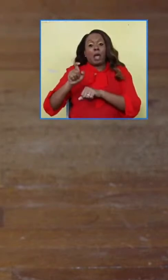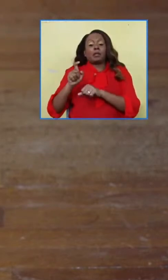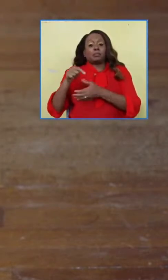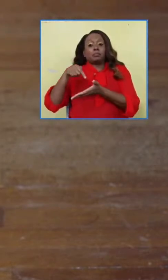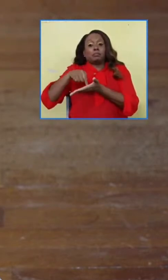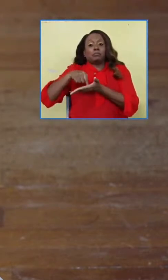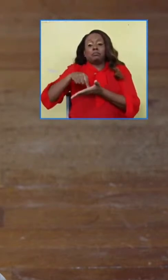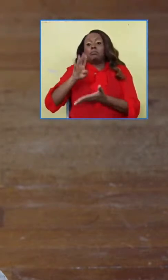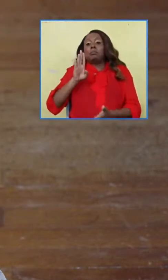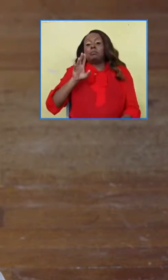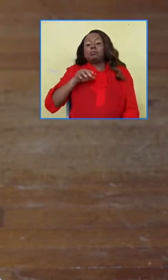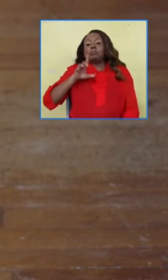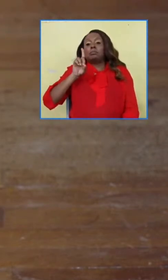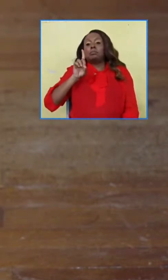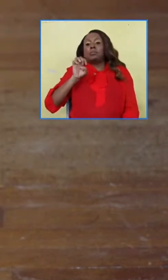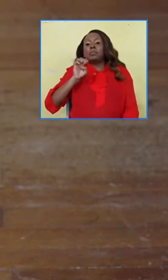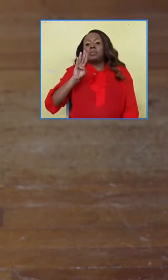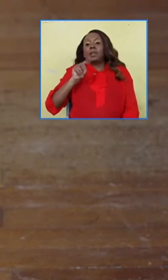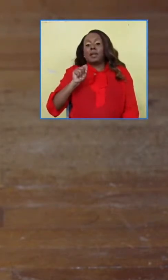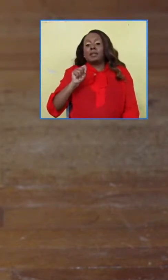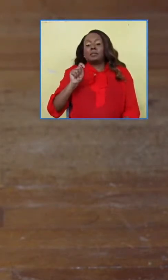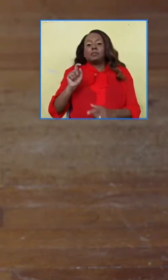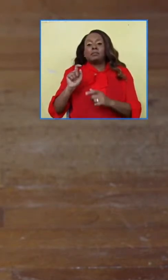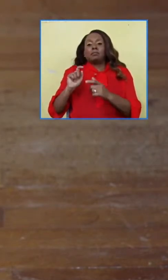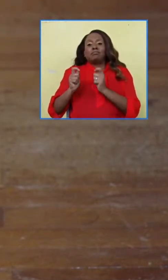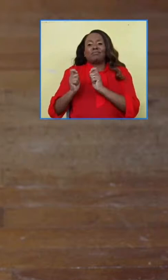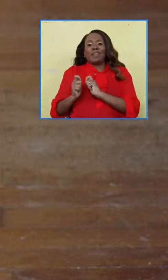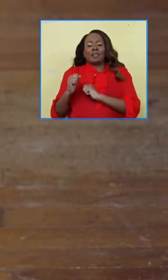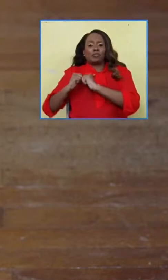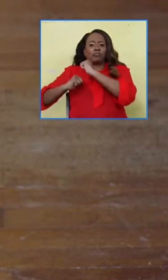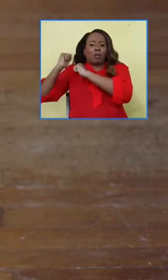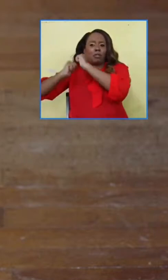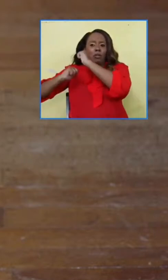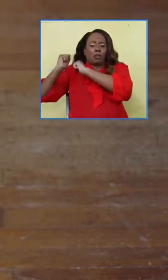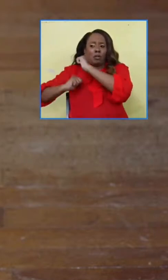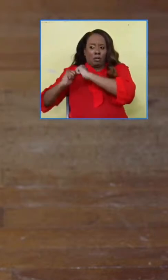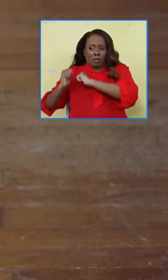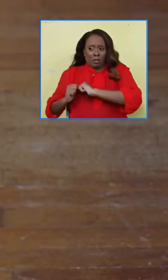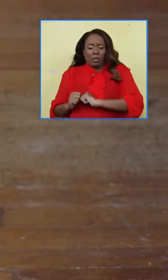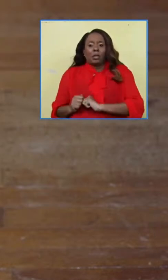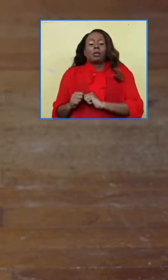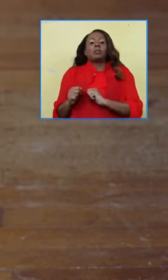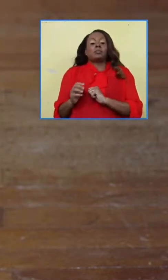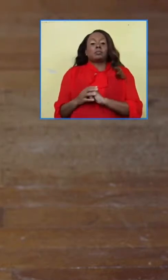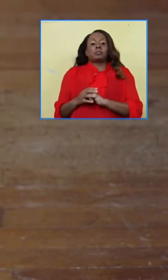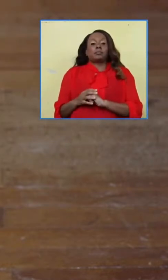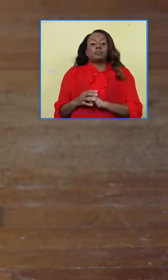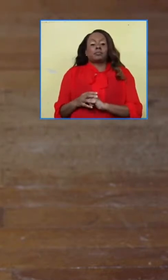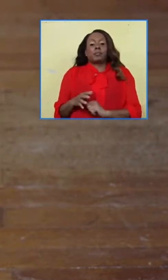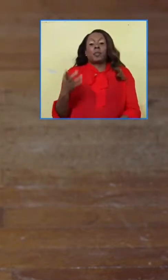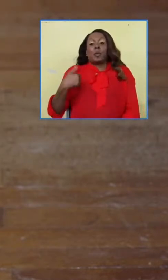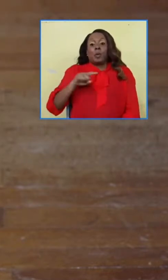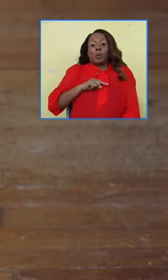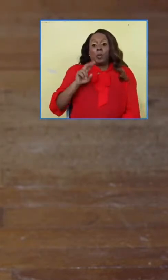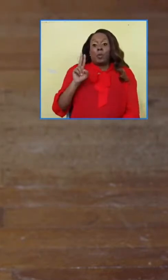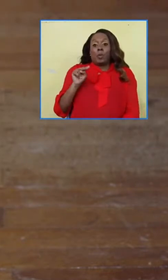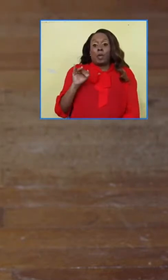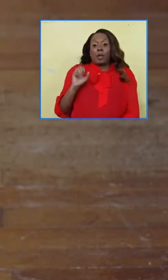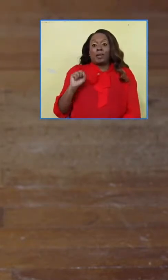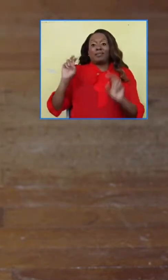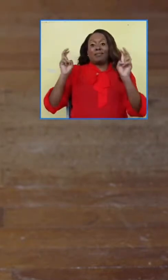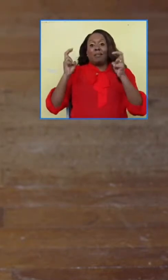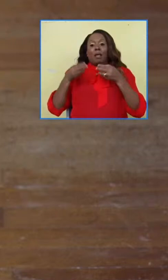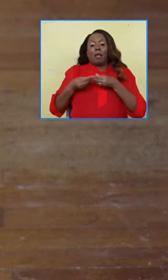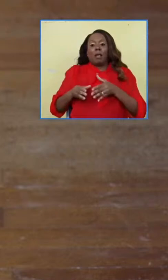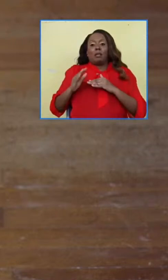to restructure its obligations to bondholders. And in so doing, the NIS, as a large holder of government paper, lost just over